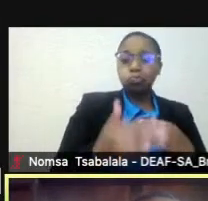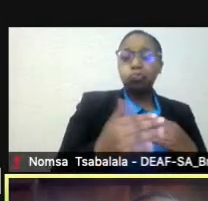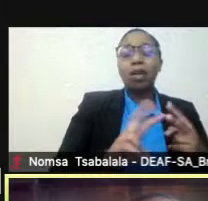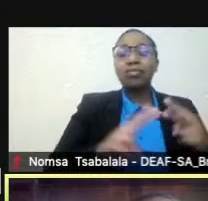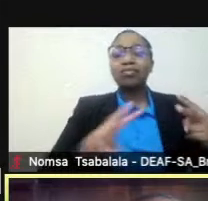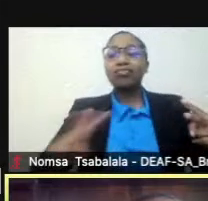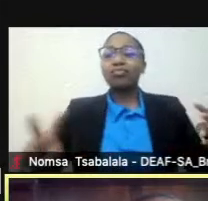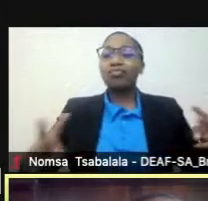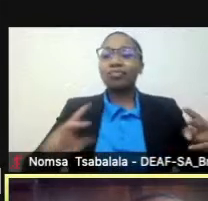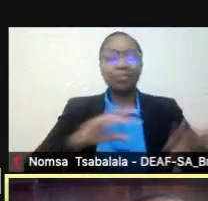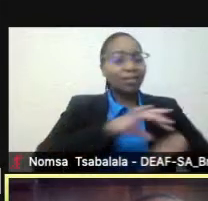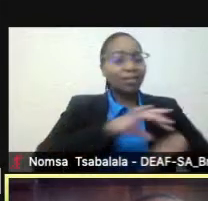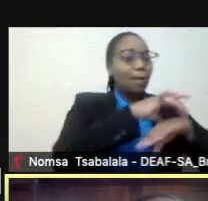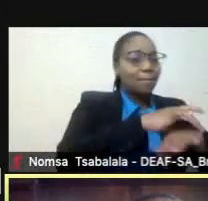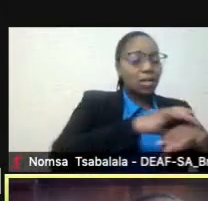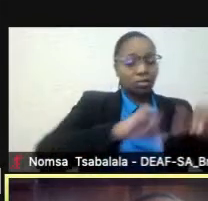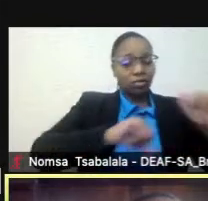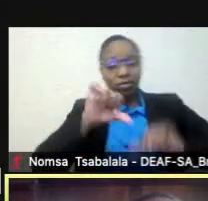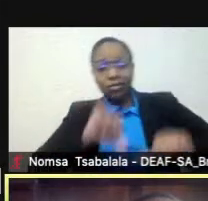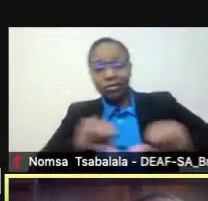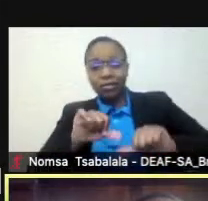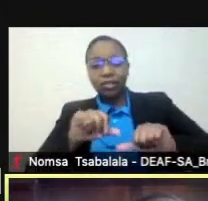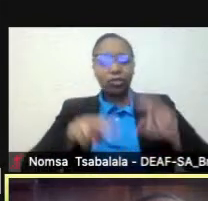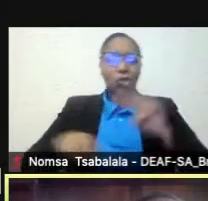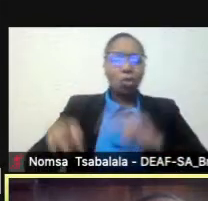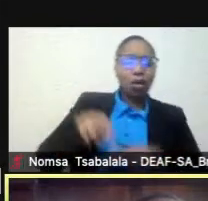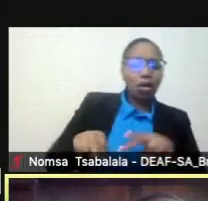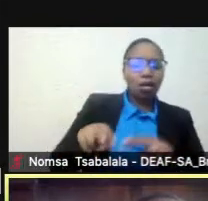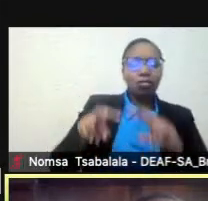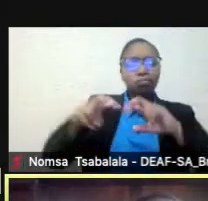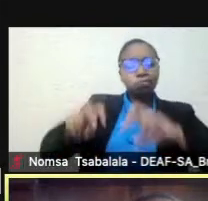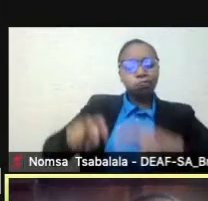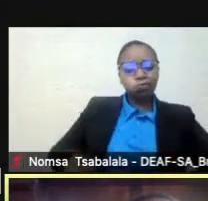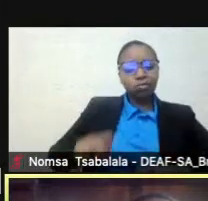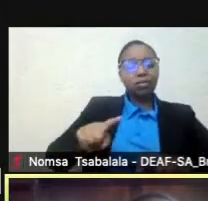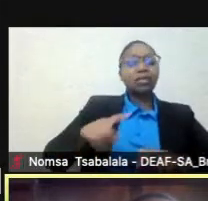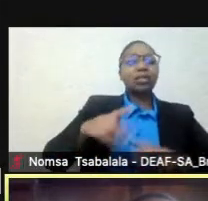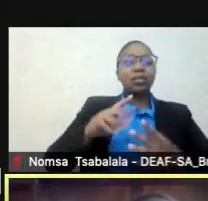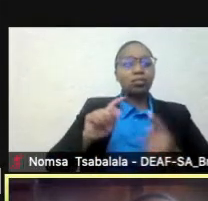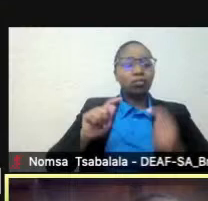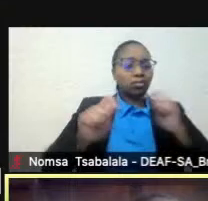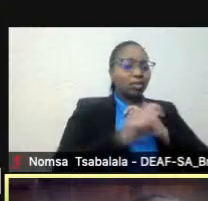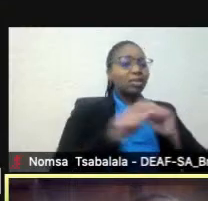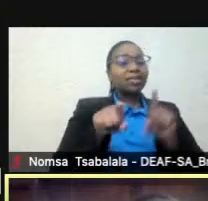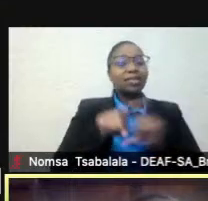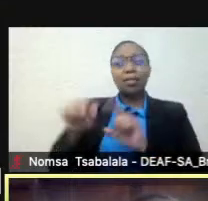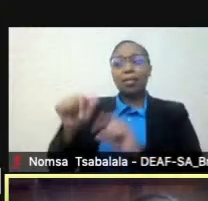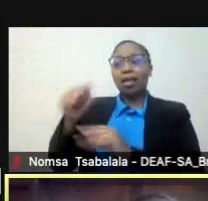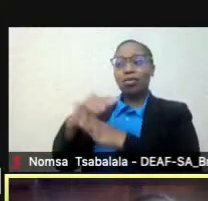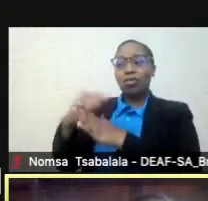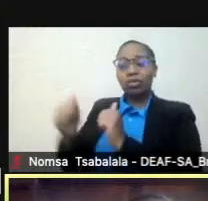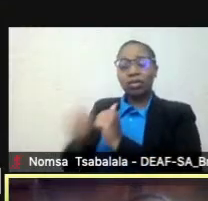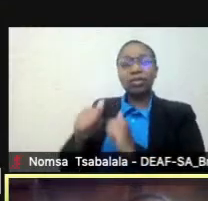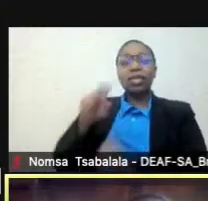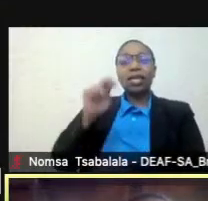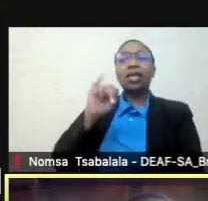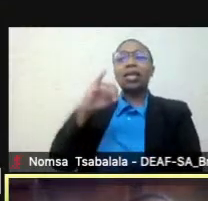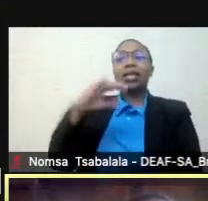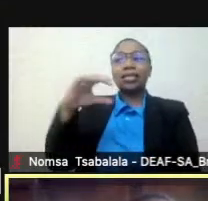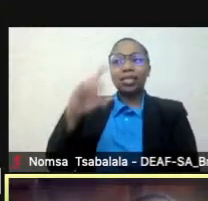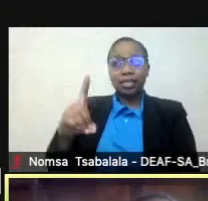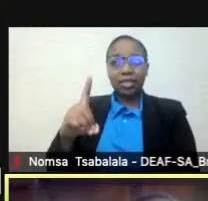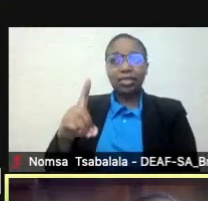at disease severity, transmissibility, as mentioned by my colleagues in the NICD. We are closely monitoring these